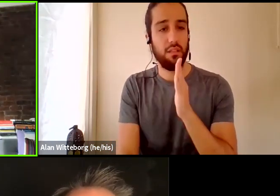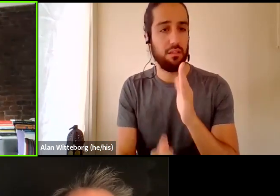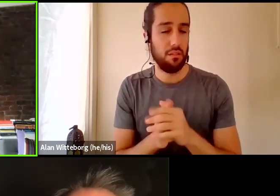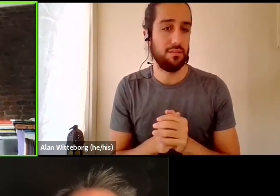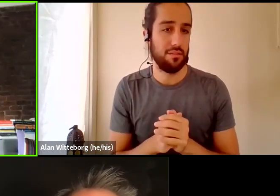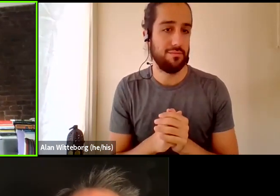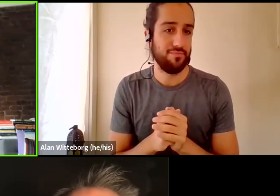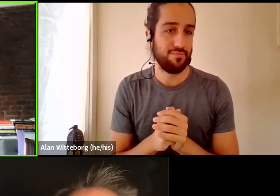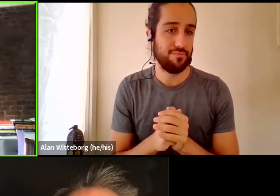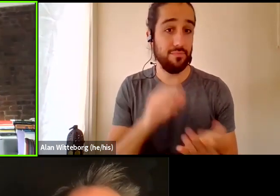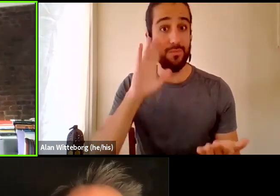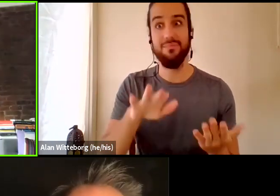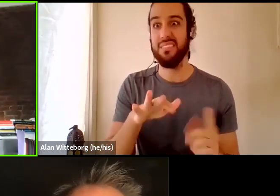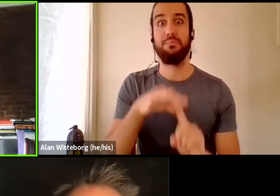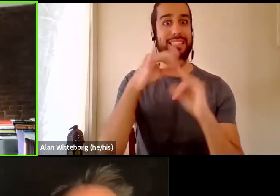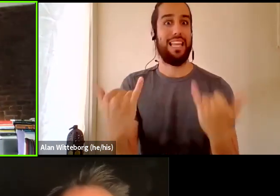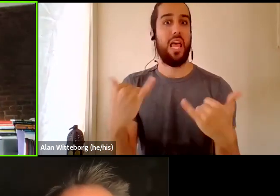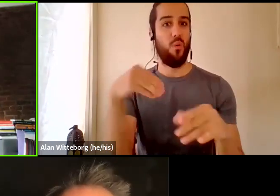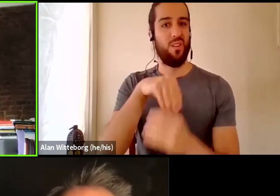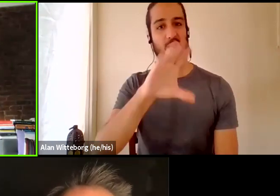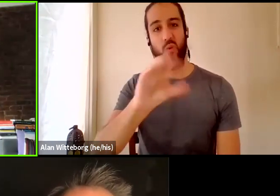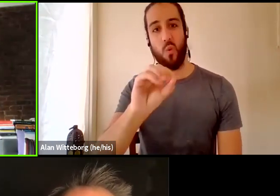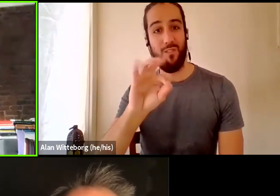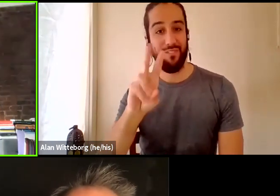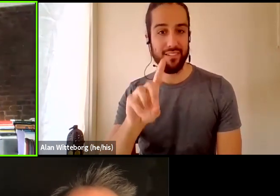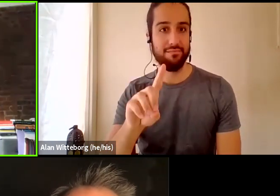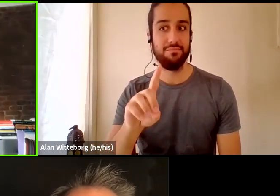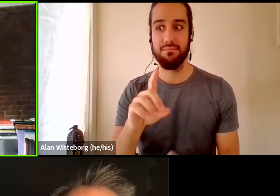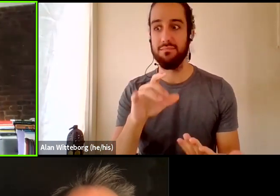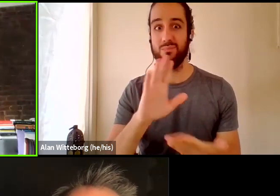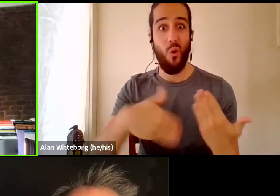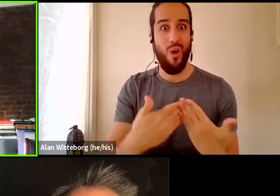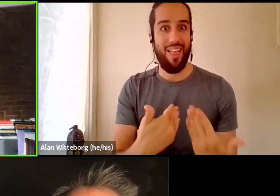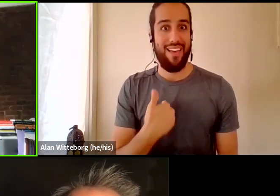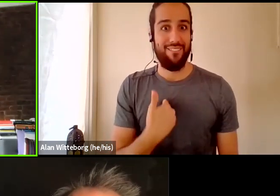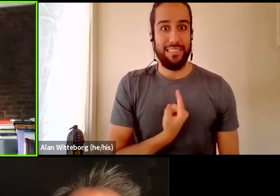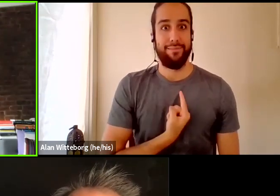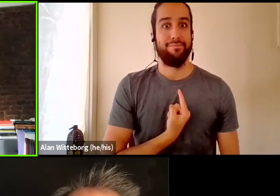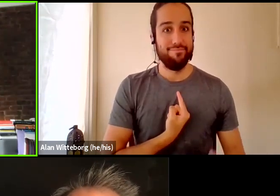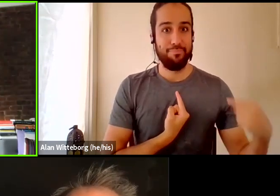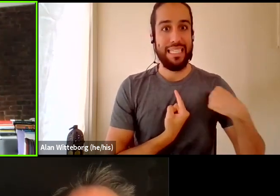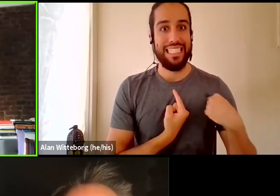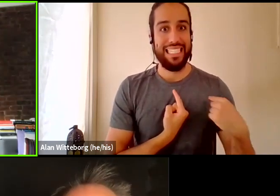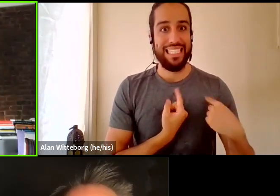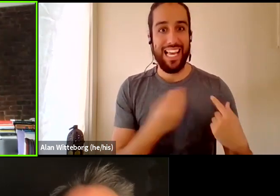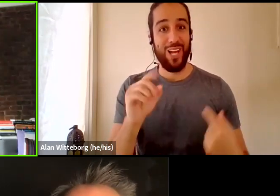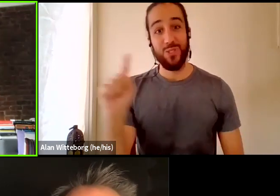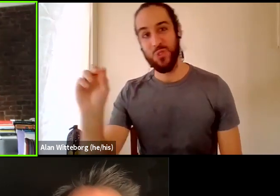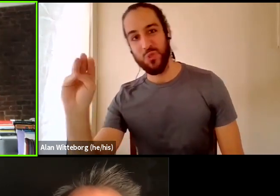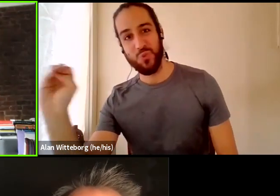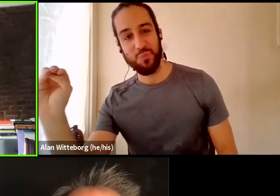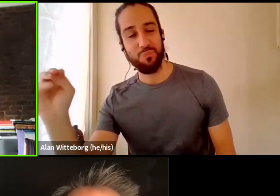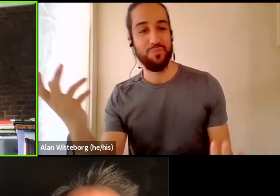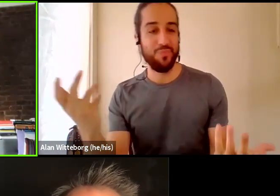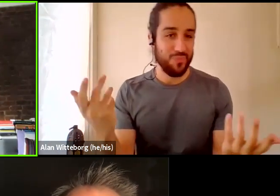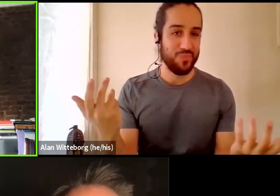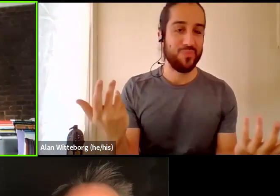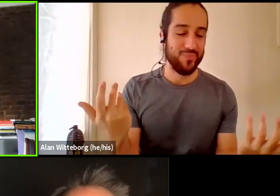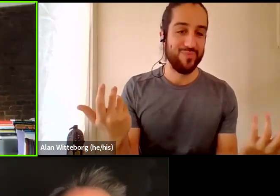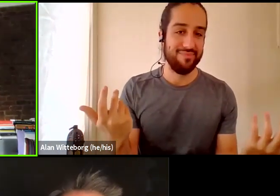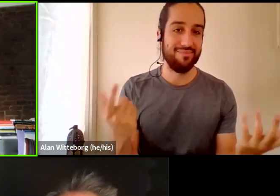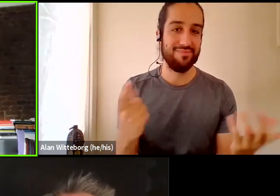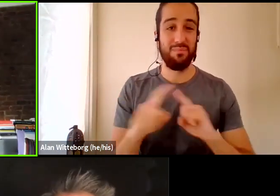You know, especially now in COVID, it's like, all I got is me, and that is like at me and Zoom. But it's, you